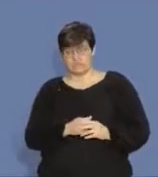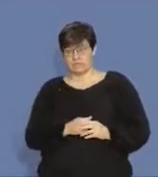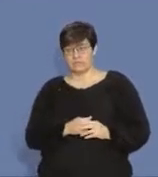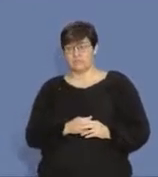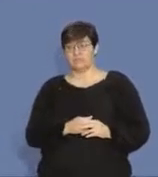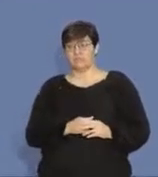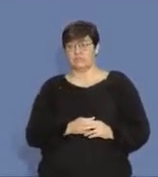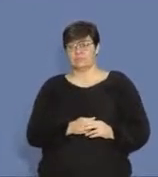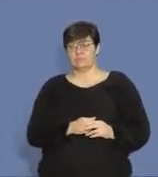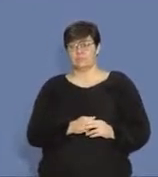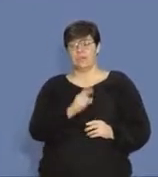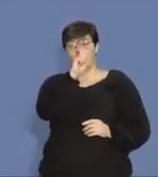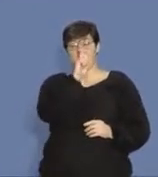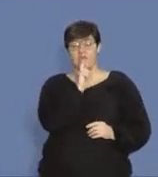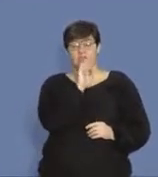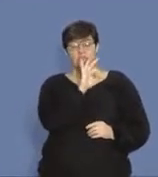amounts to